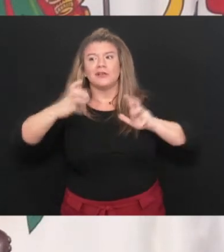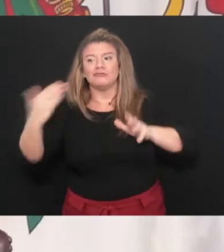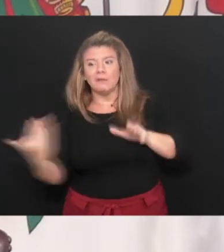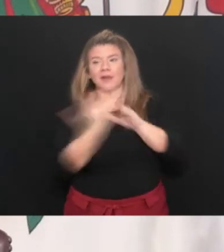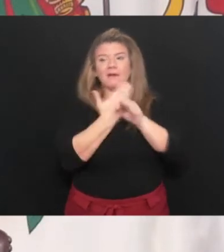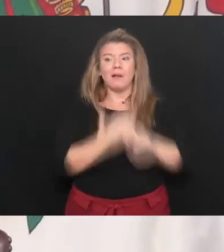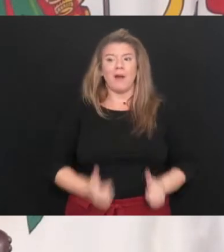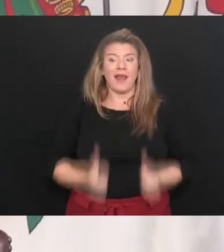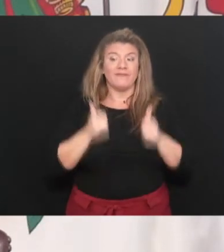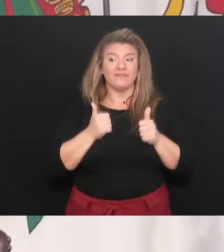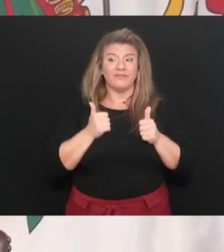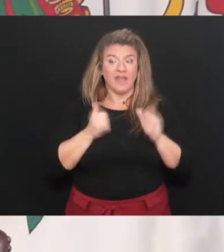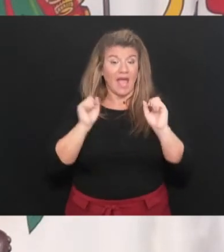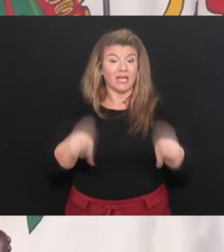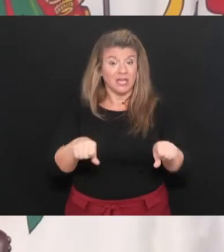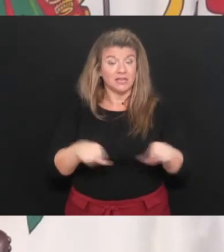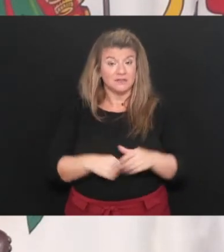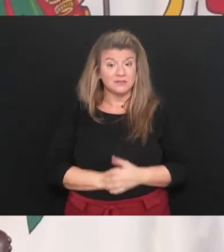way.